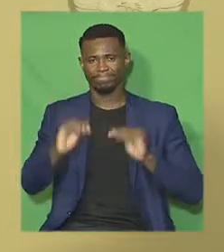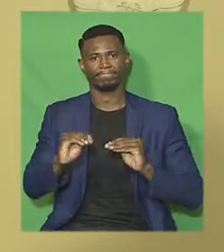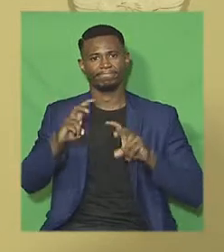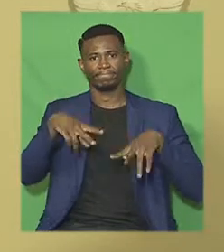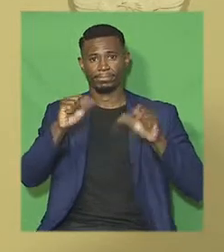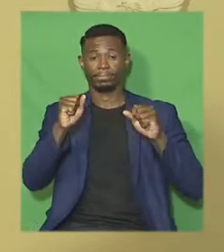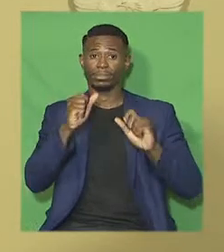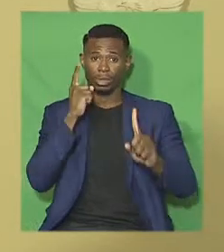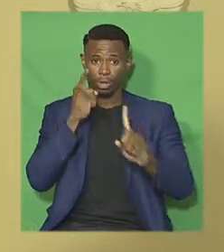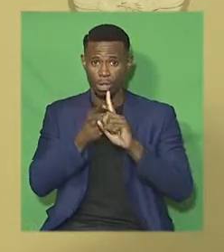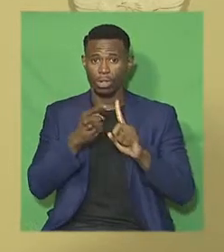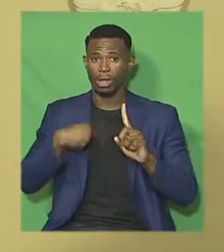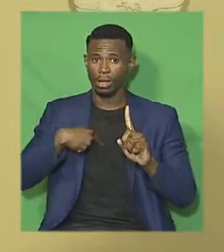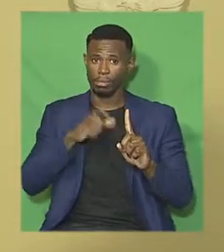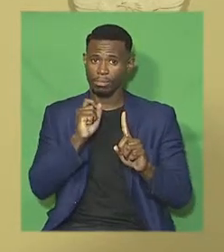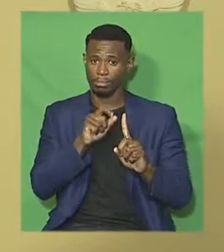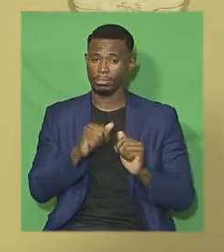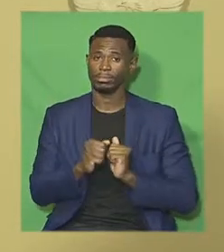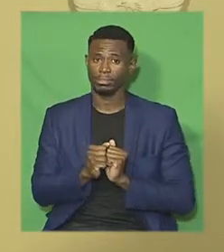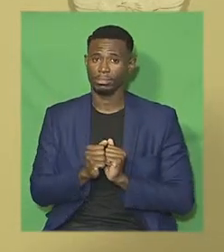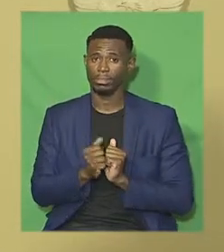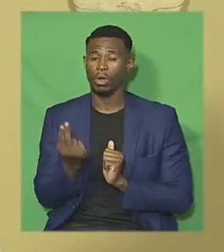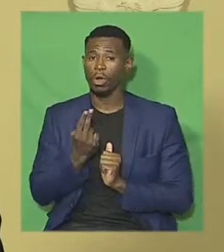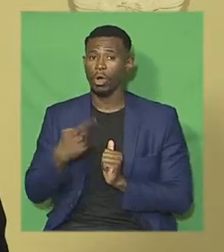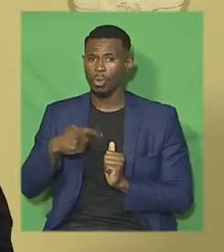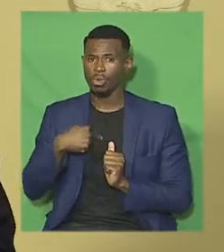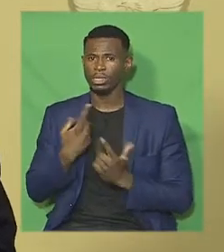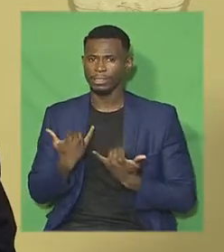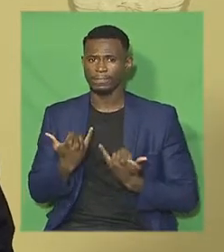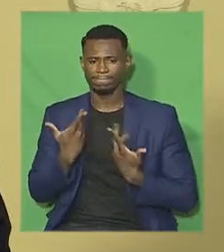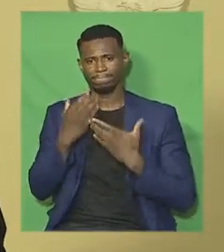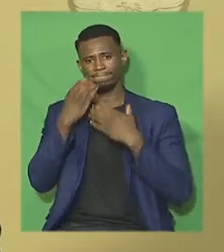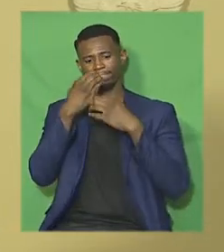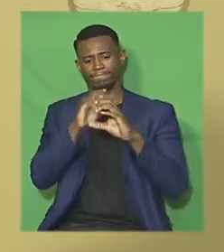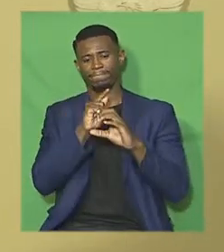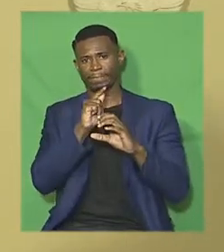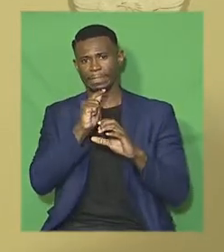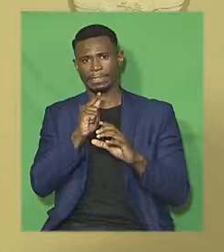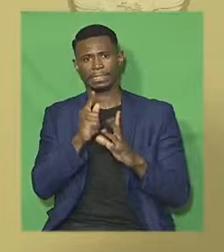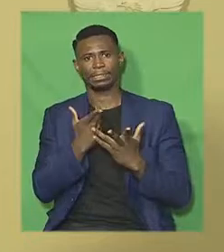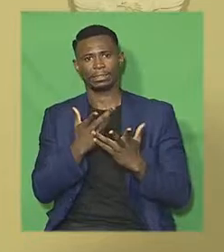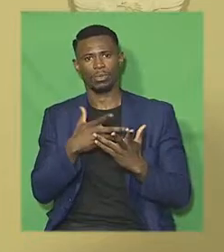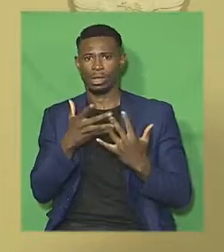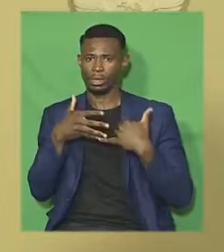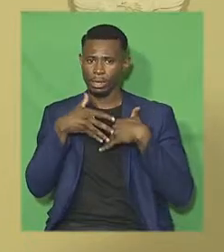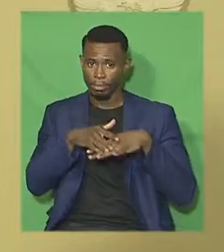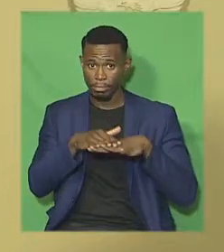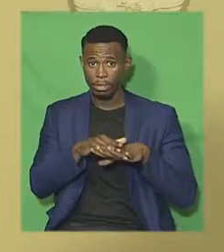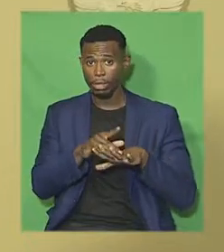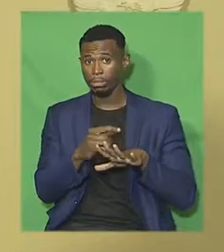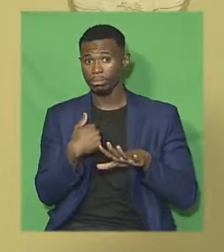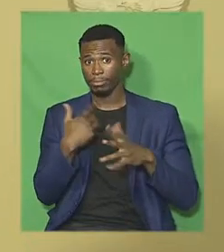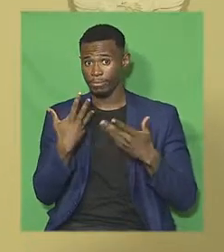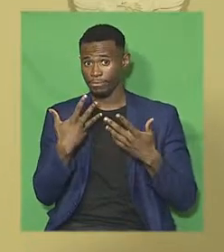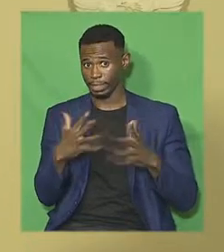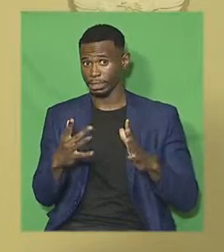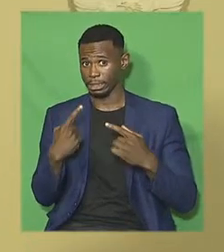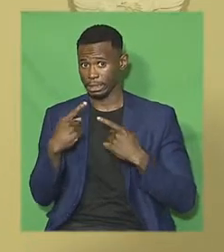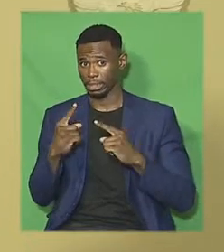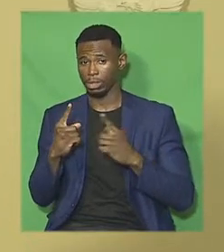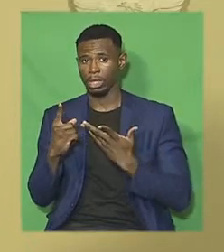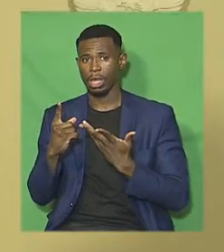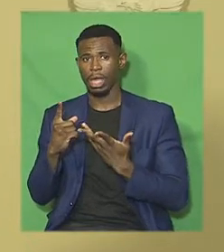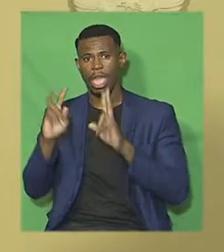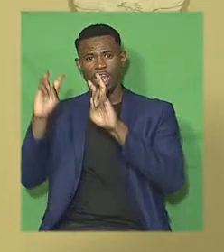full and urgent implementation of the Energy Action Plan that I announced.